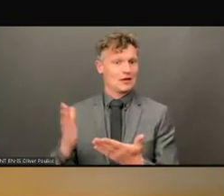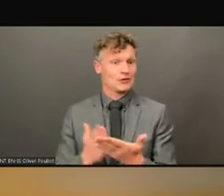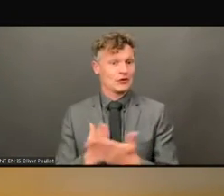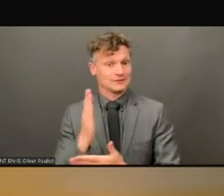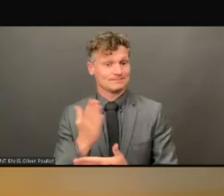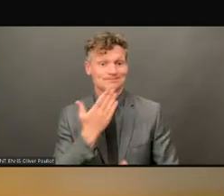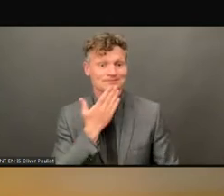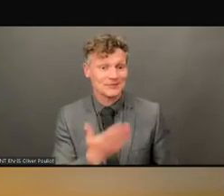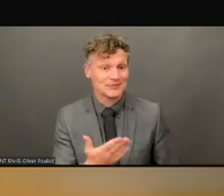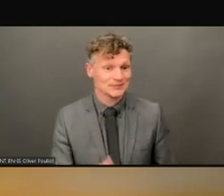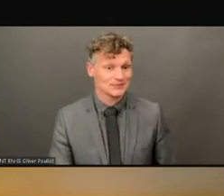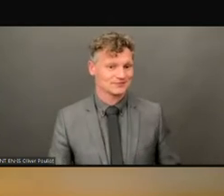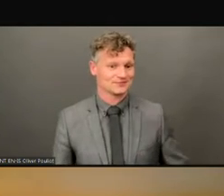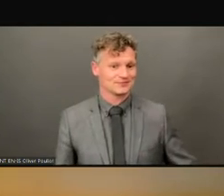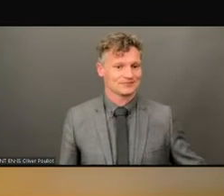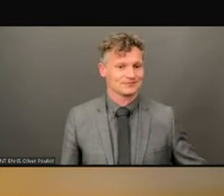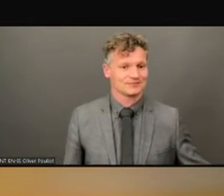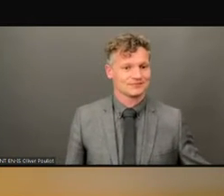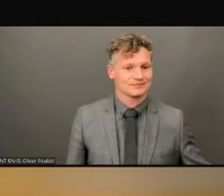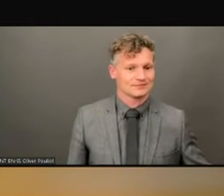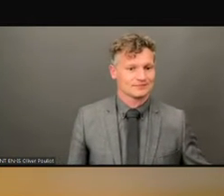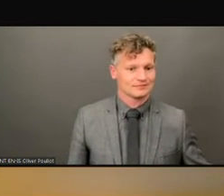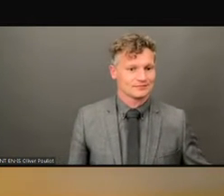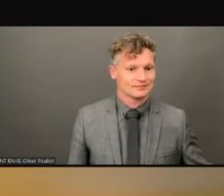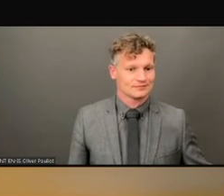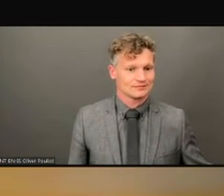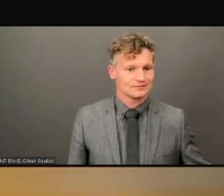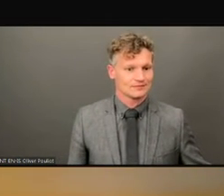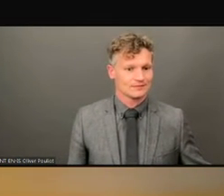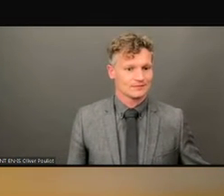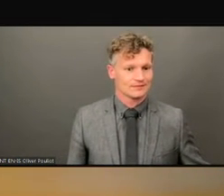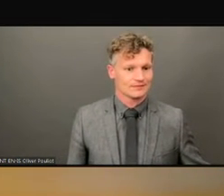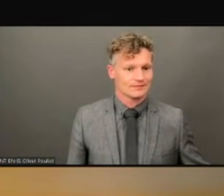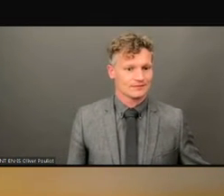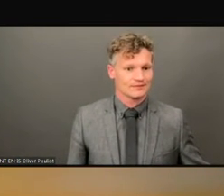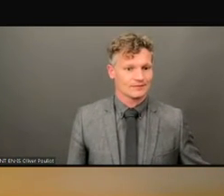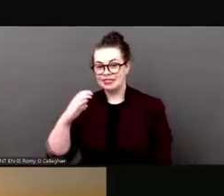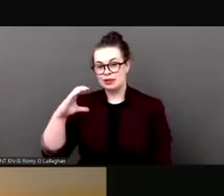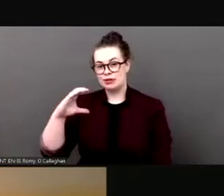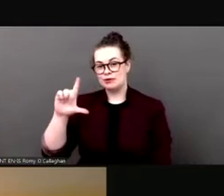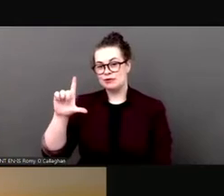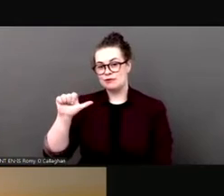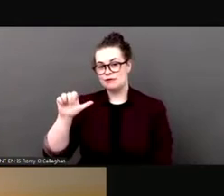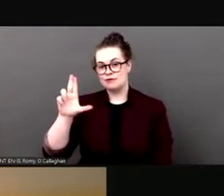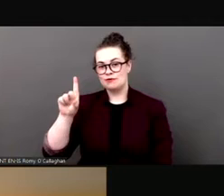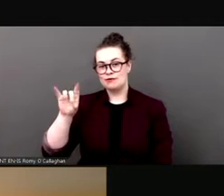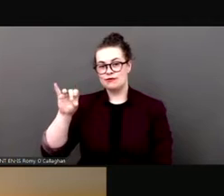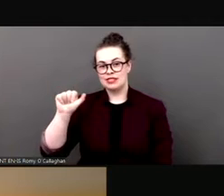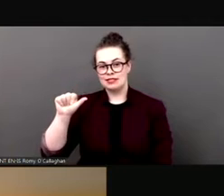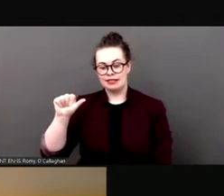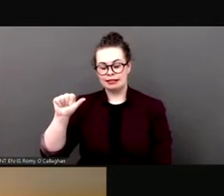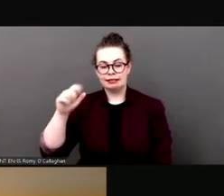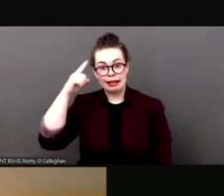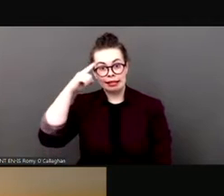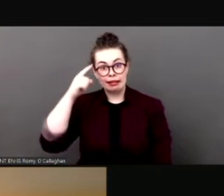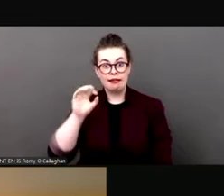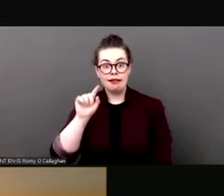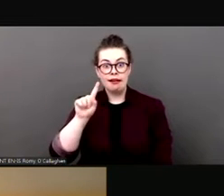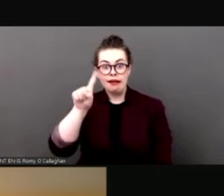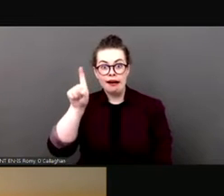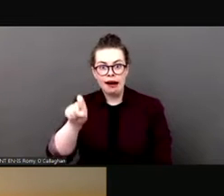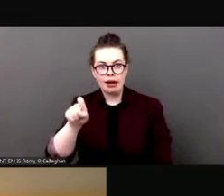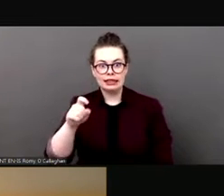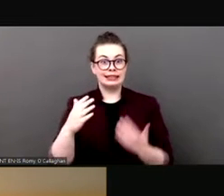Thank you, Claudia. And indeed, it's not an easy answer, but you did manage to give us quite a far-reaching, let's